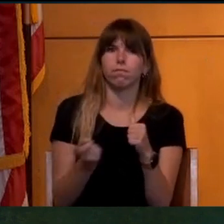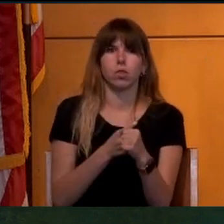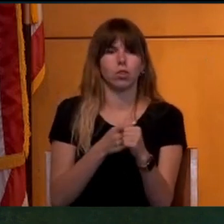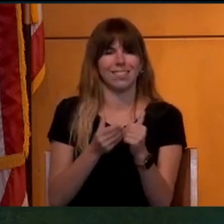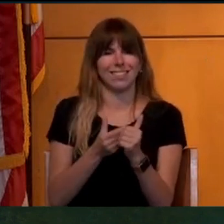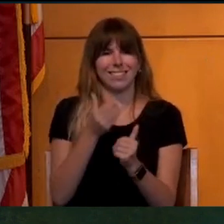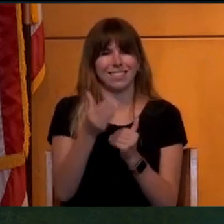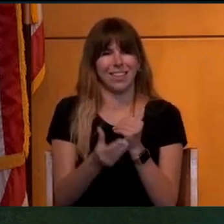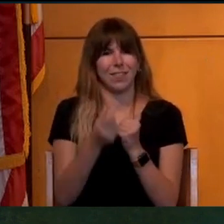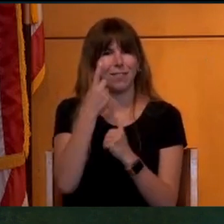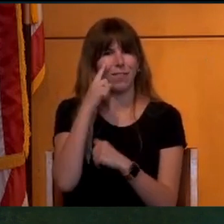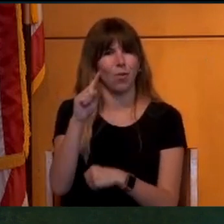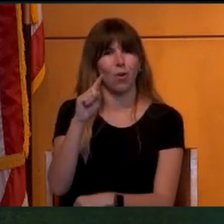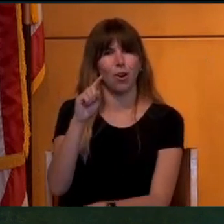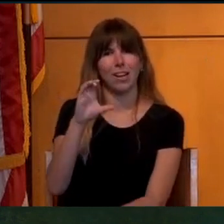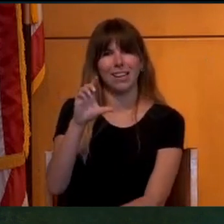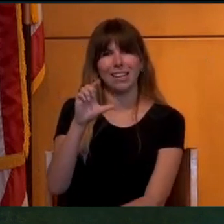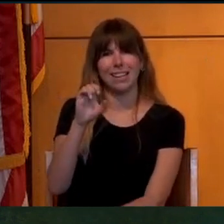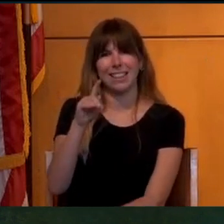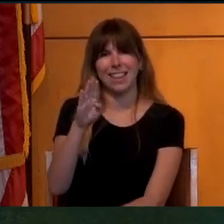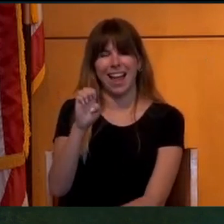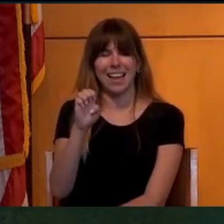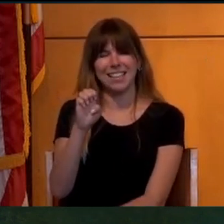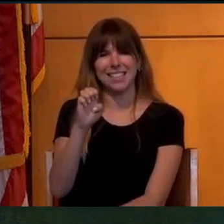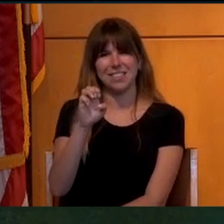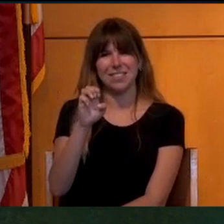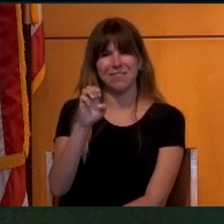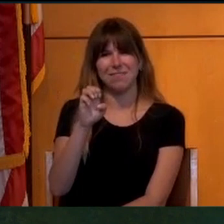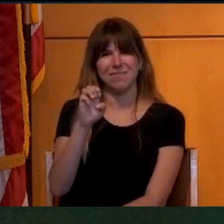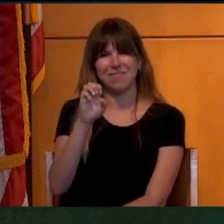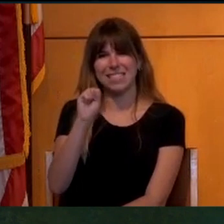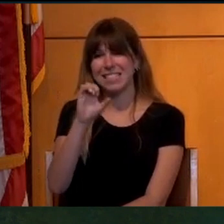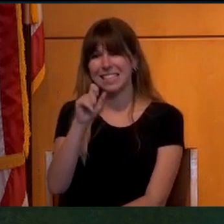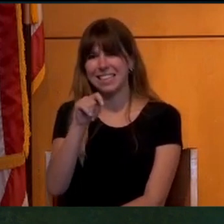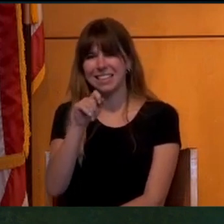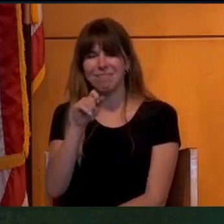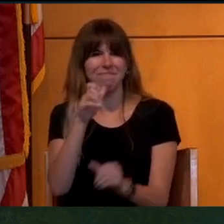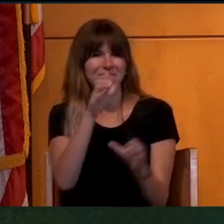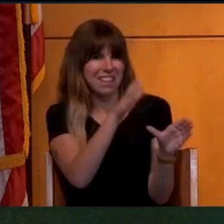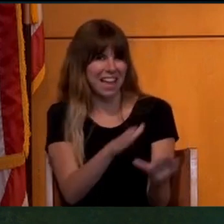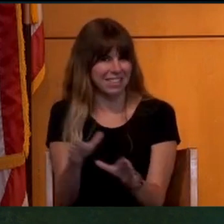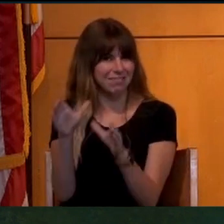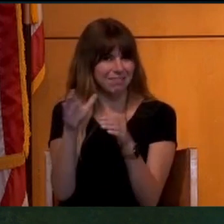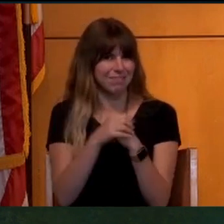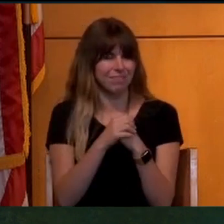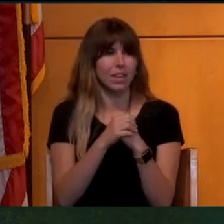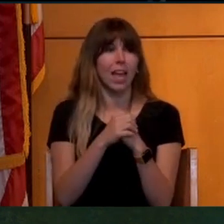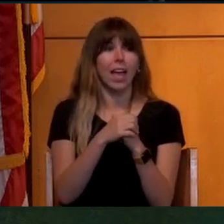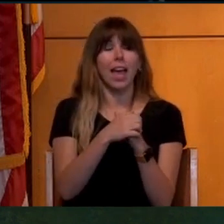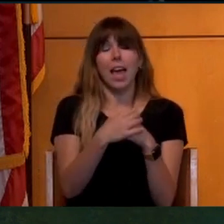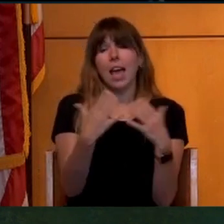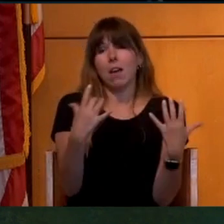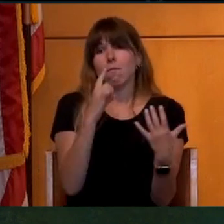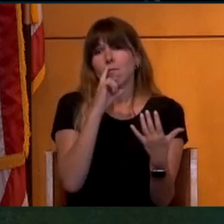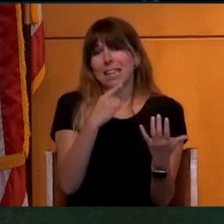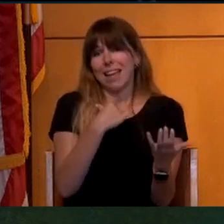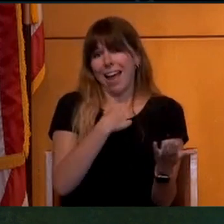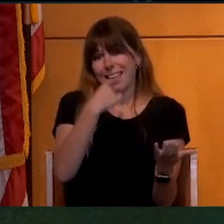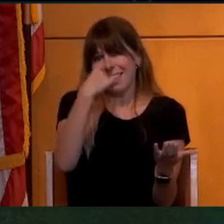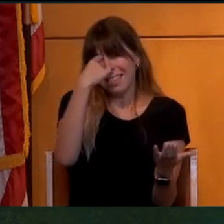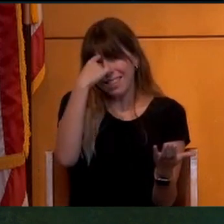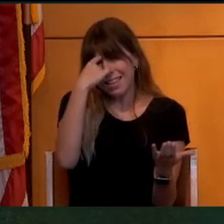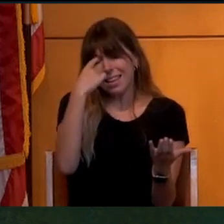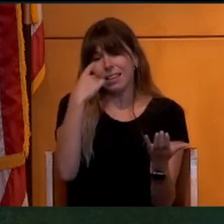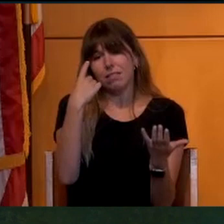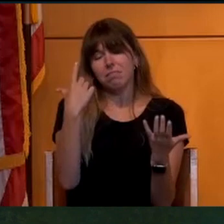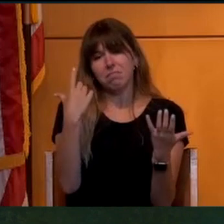Clive's master scheme. And really it is, I think, going to provide the next great